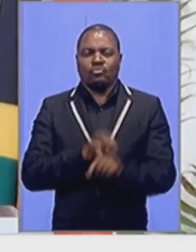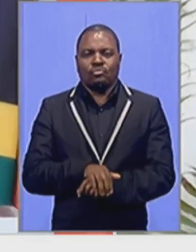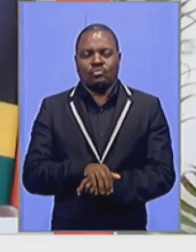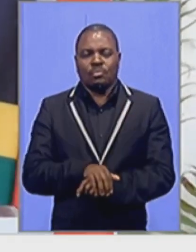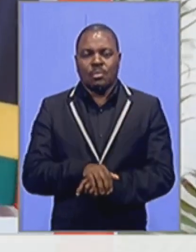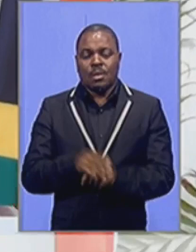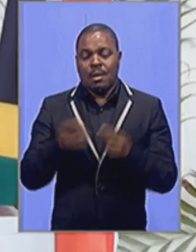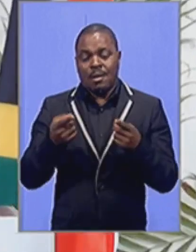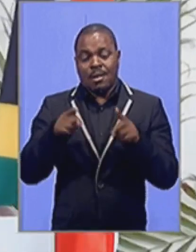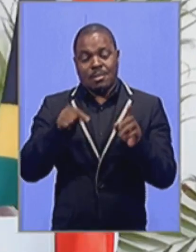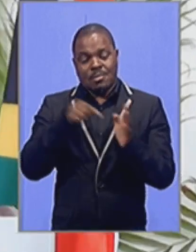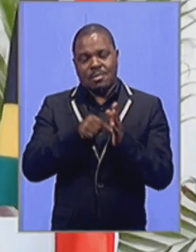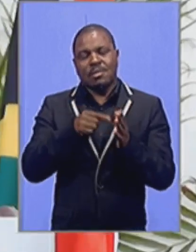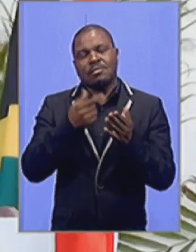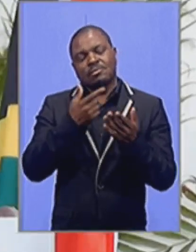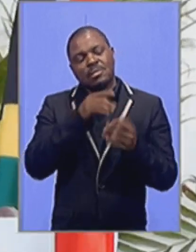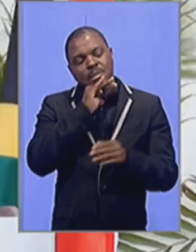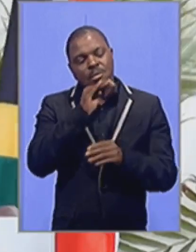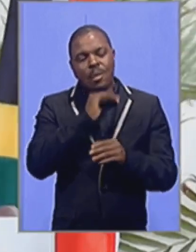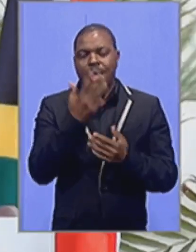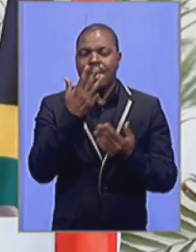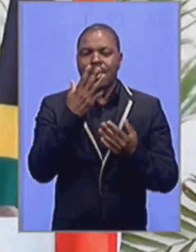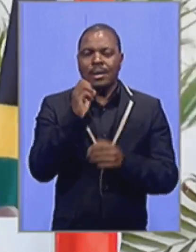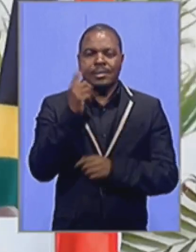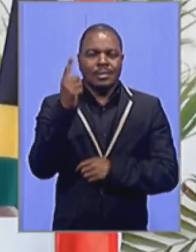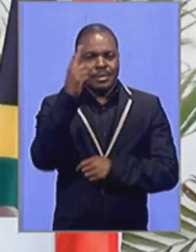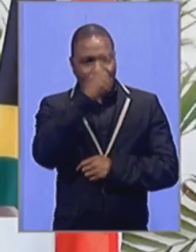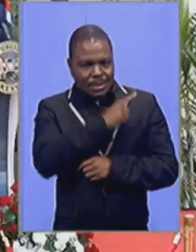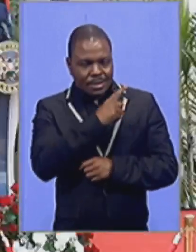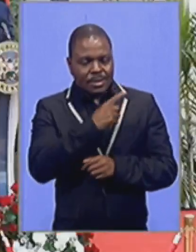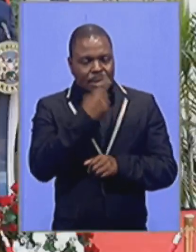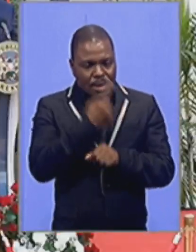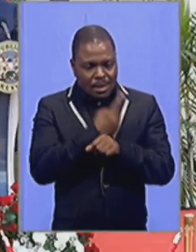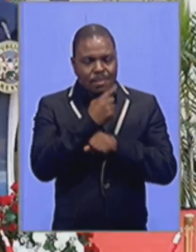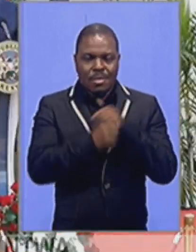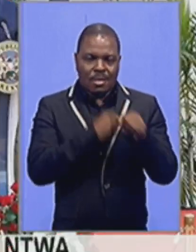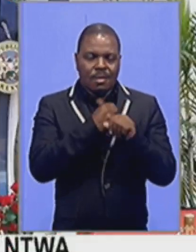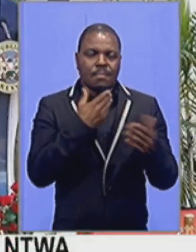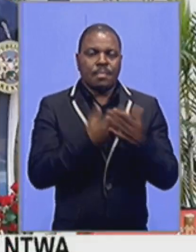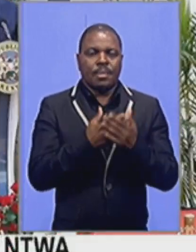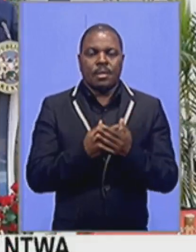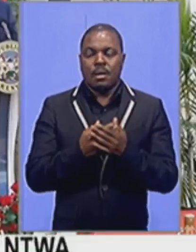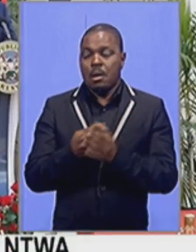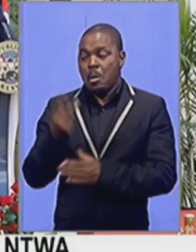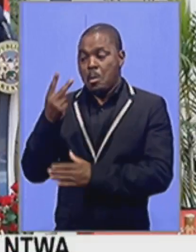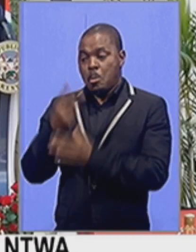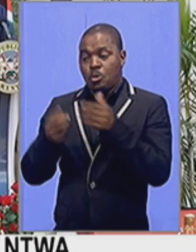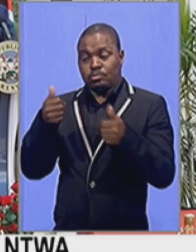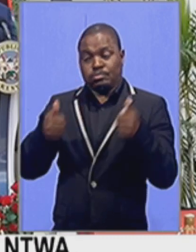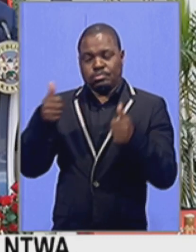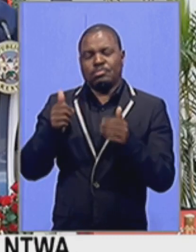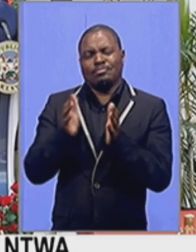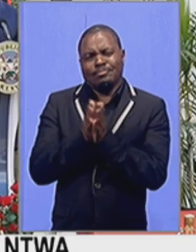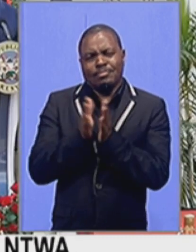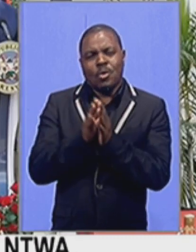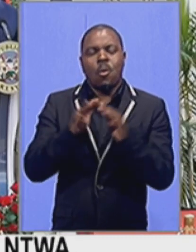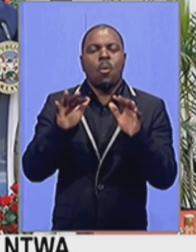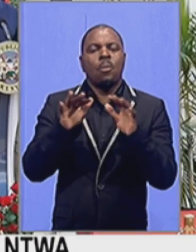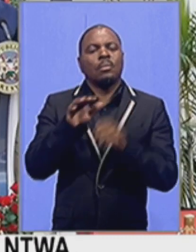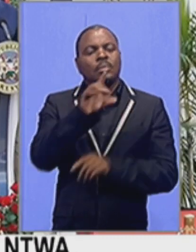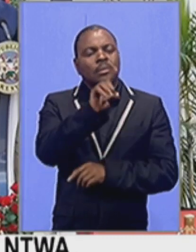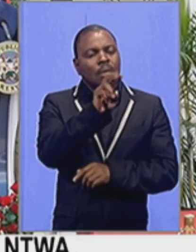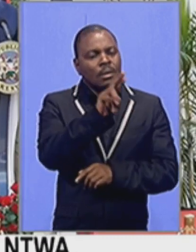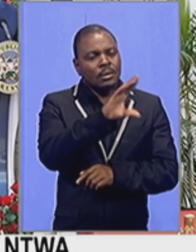regime for up to 90 days per calendar year. Baetapele bana ka bobedi ba ipiletsa hore dintwa di fele